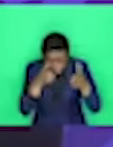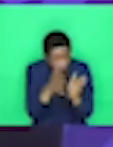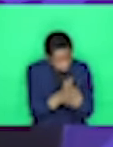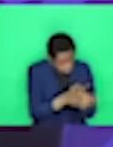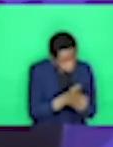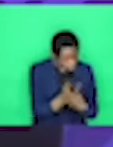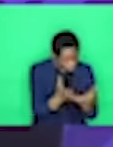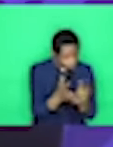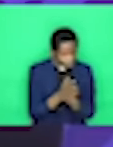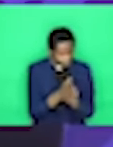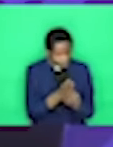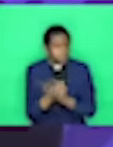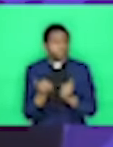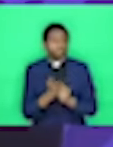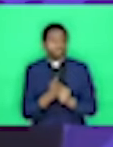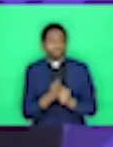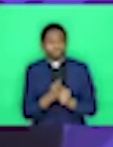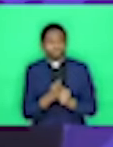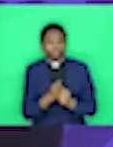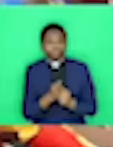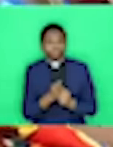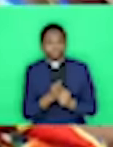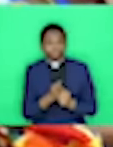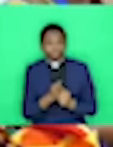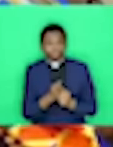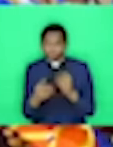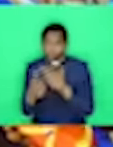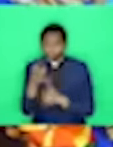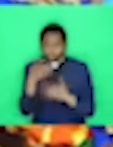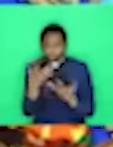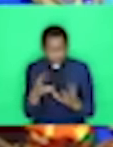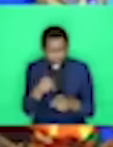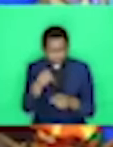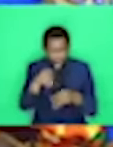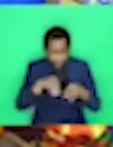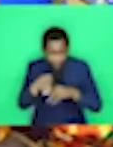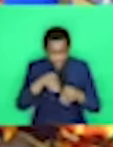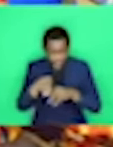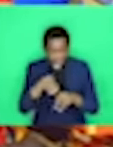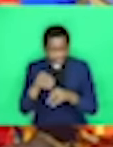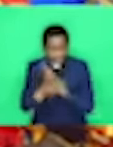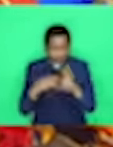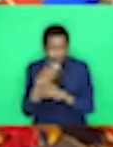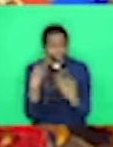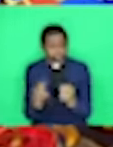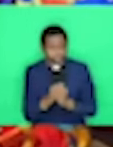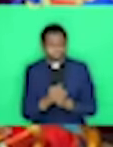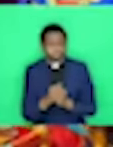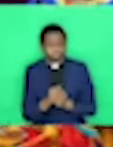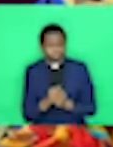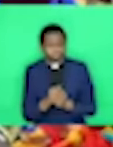we hear nyan kupon ye nya we biara. He wants you to manage his world. Or per se we are sin our body amount or to tune in